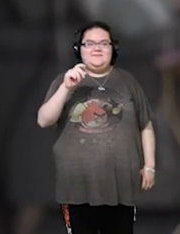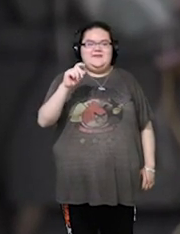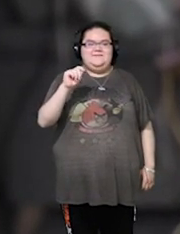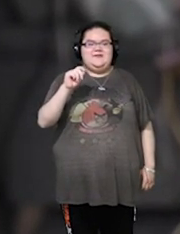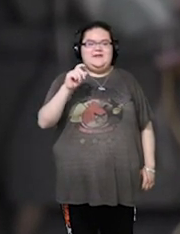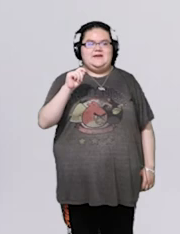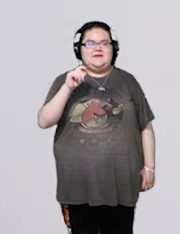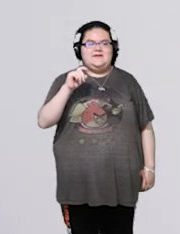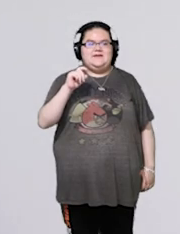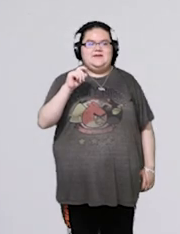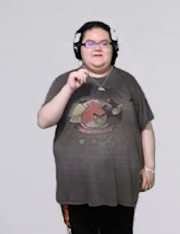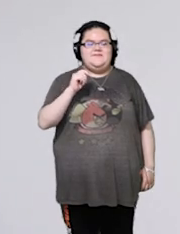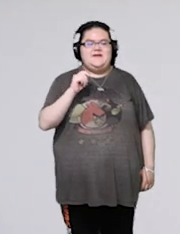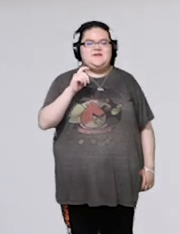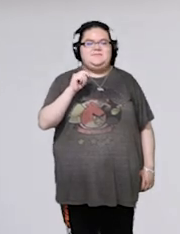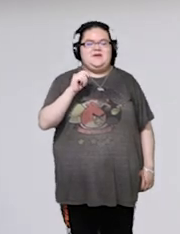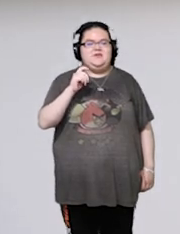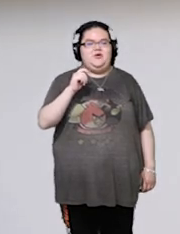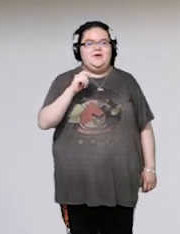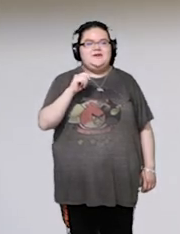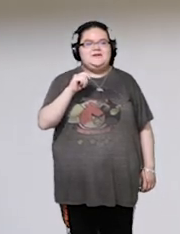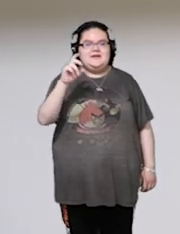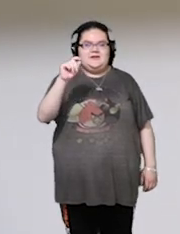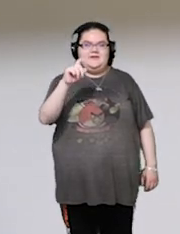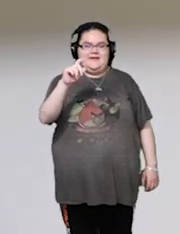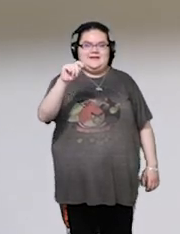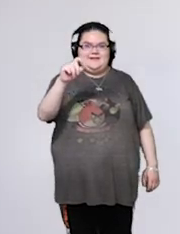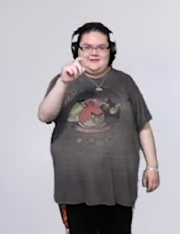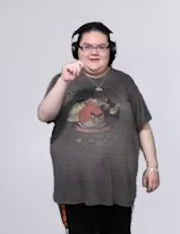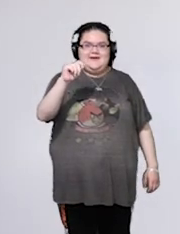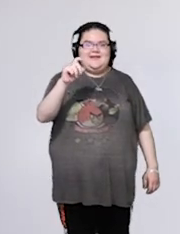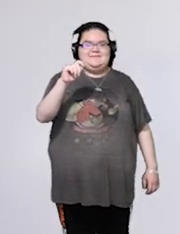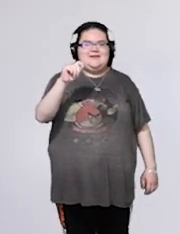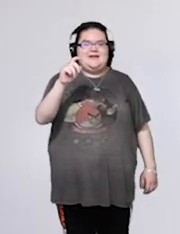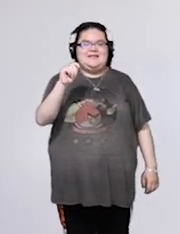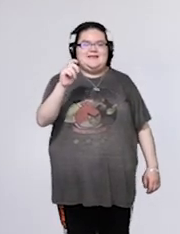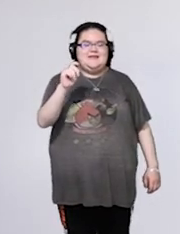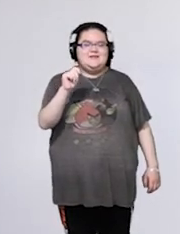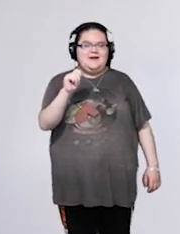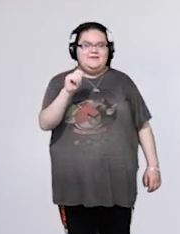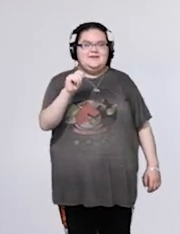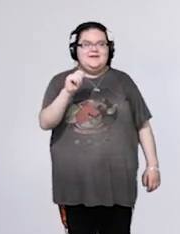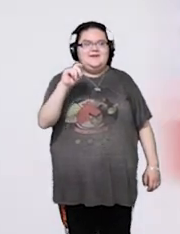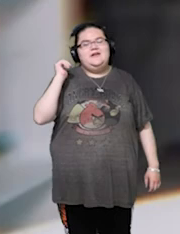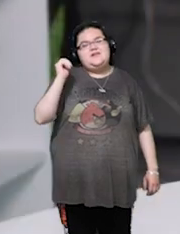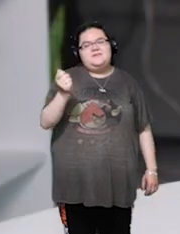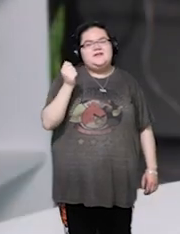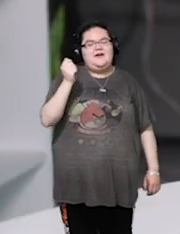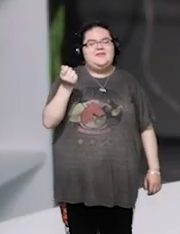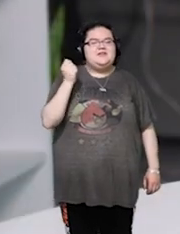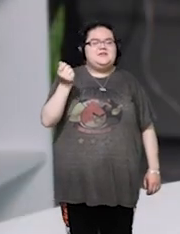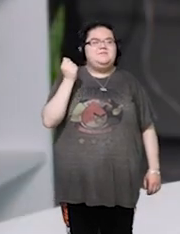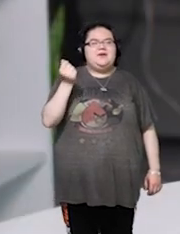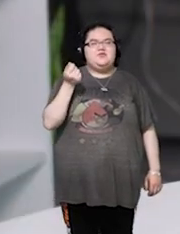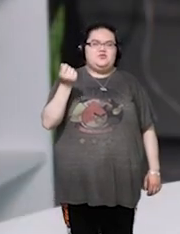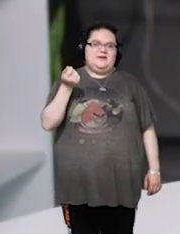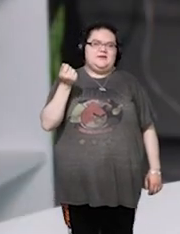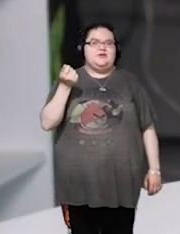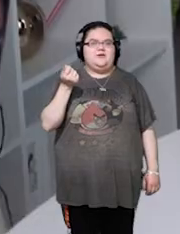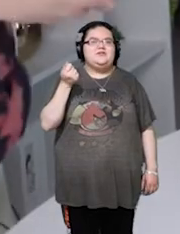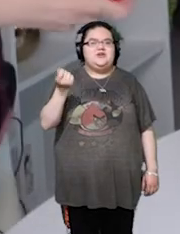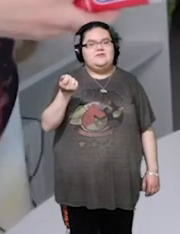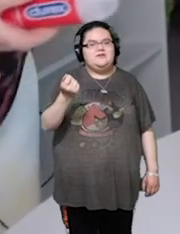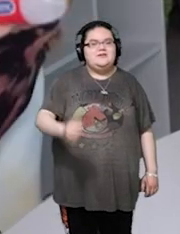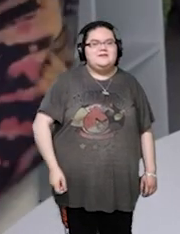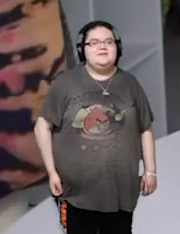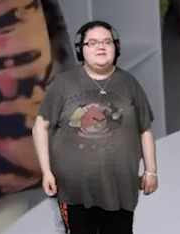Testing, if it makes a better noise, like, you know, like makes that clicking sound, it right. seems, Item it's a better three.